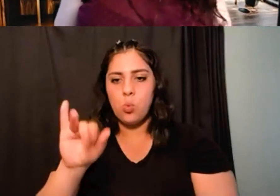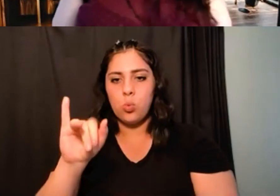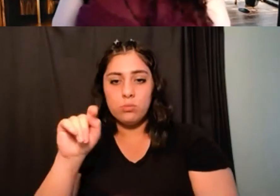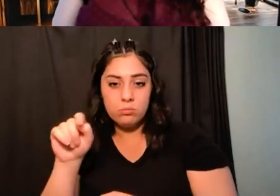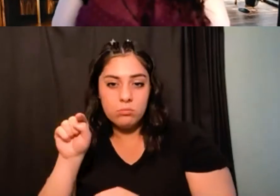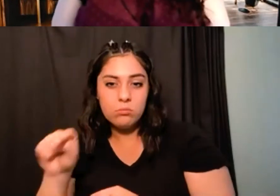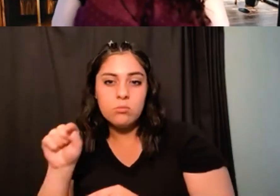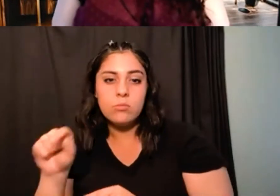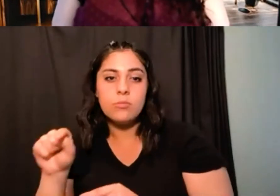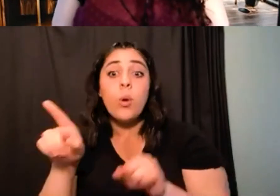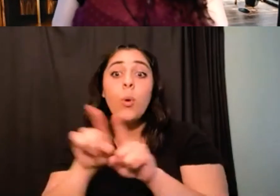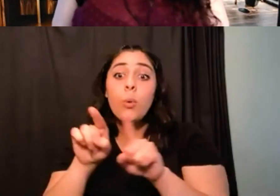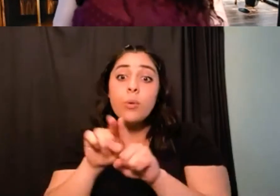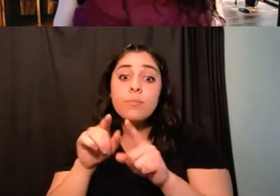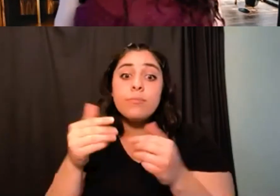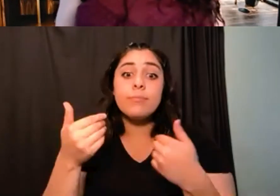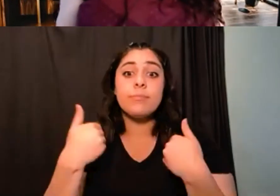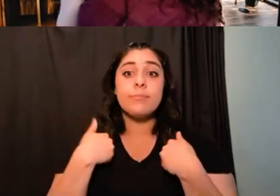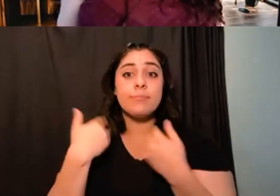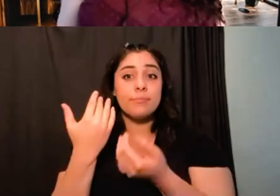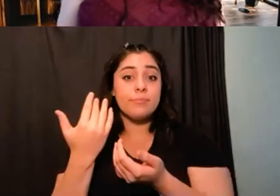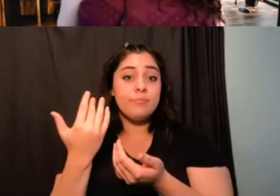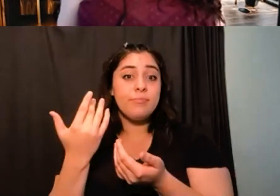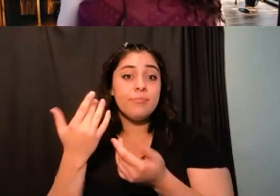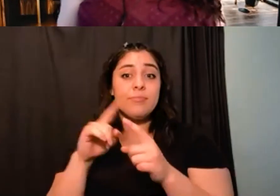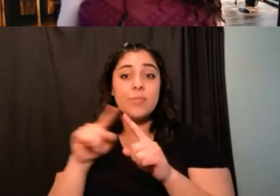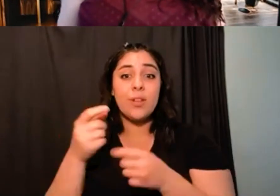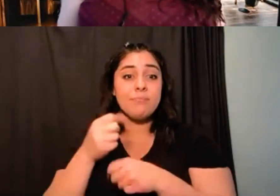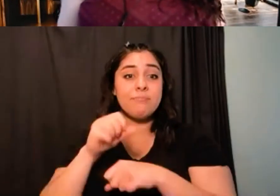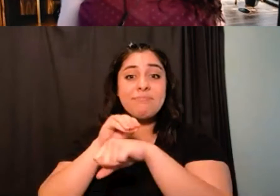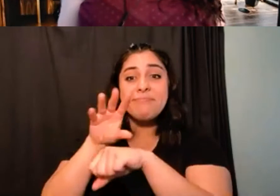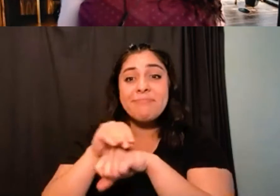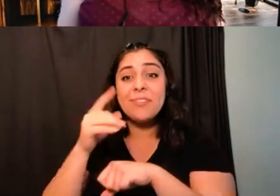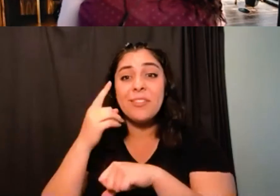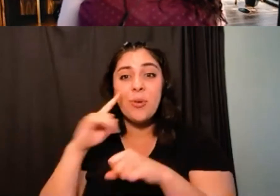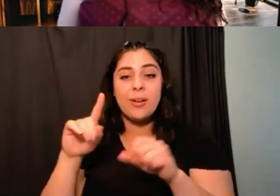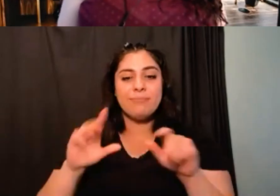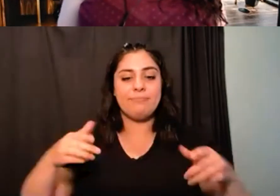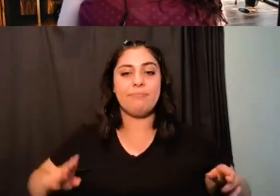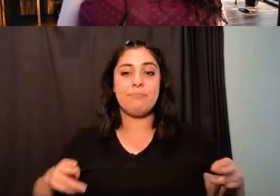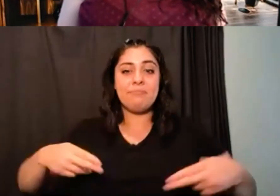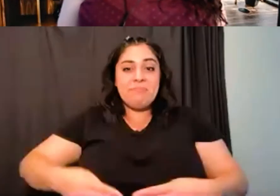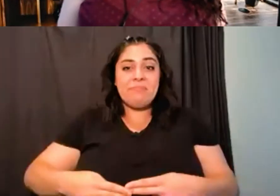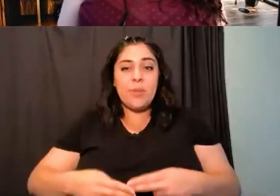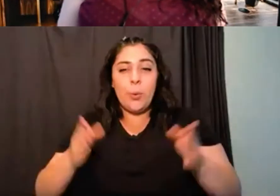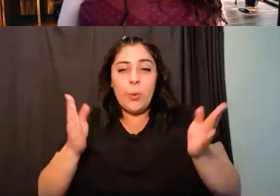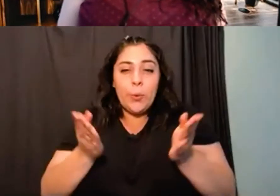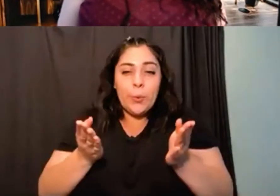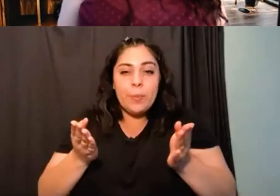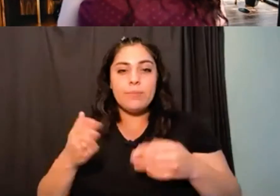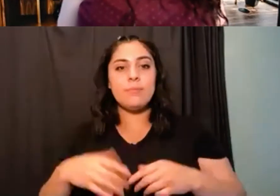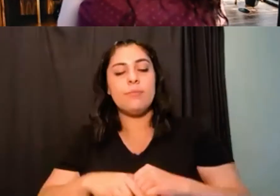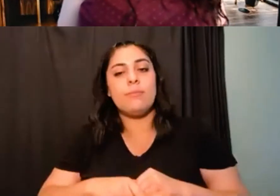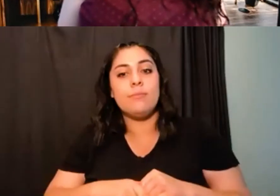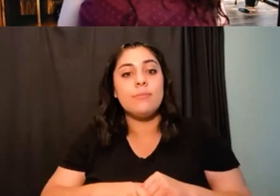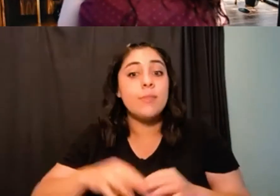free consultation from your head stylist sporting the latest waist cincher, a chest of straight synthetic hair,